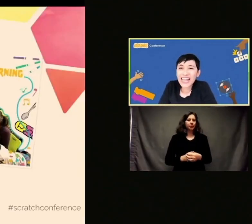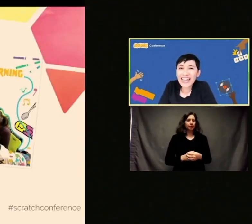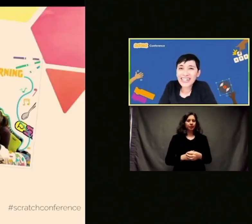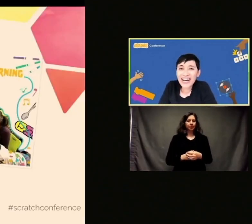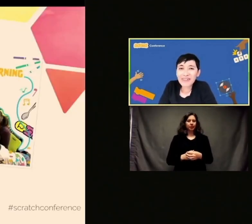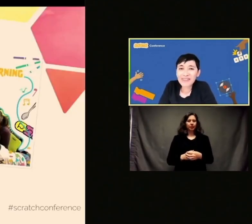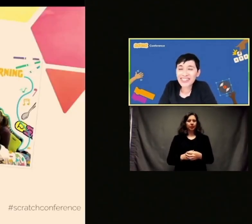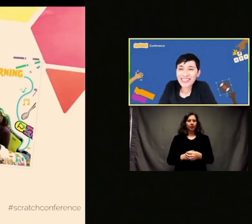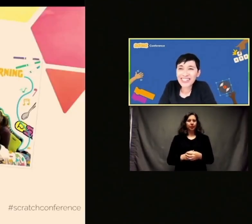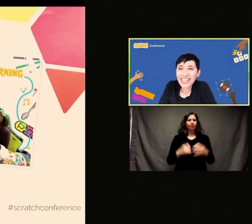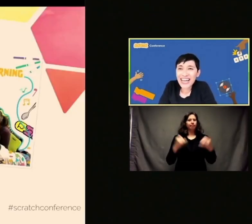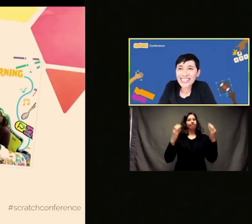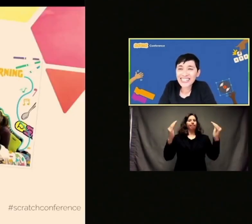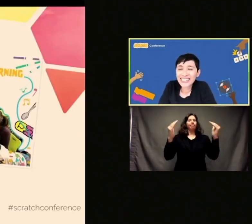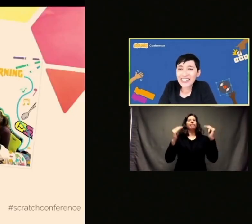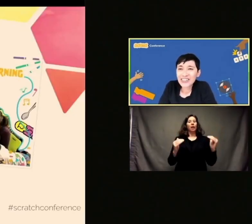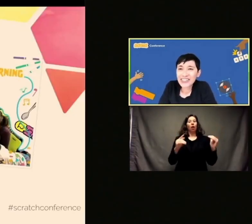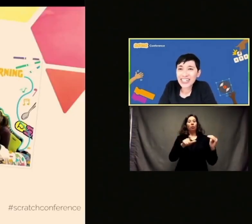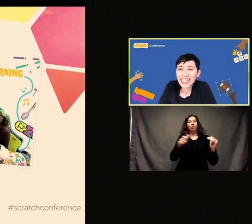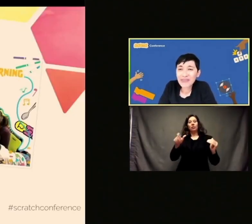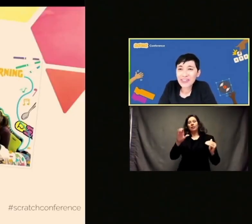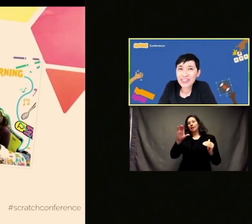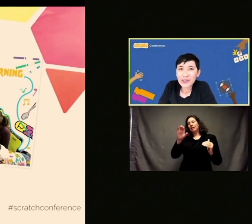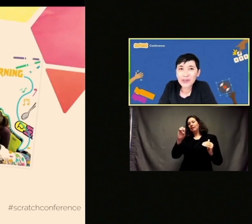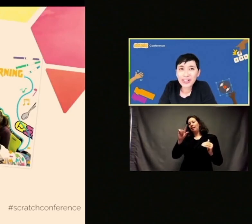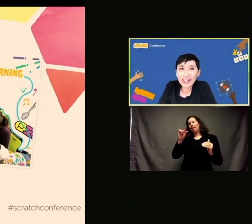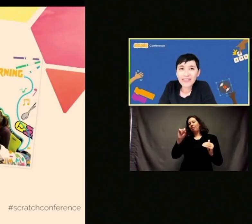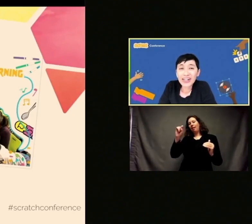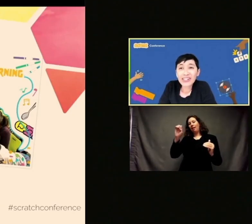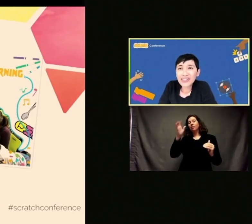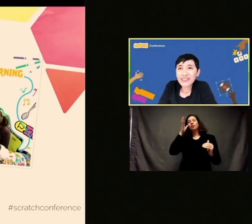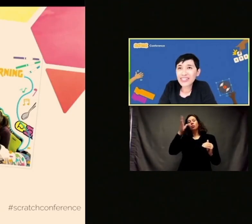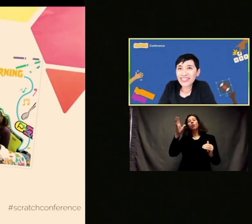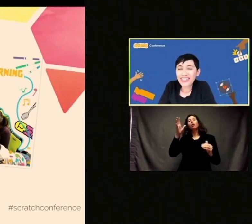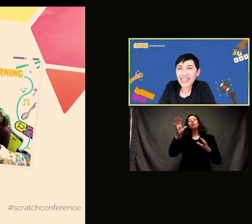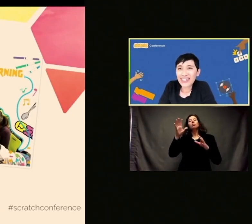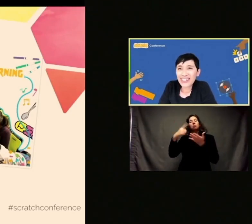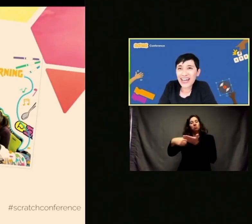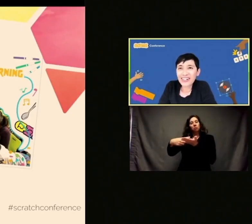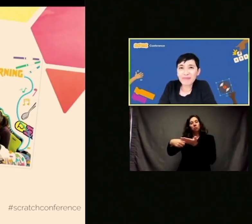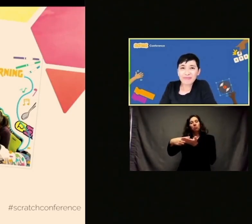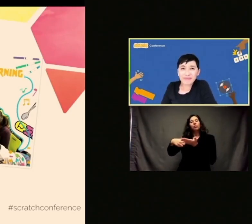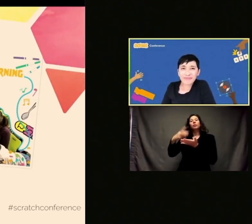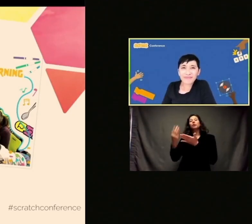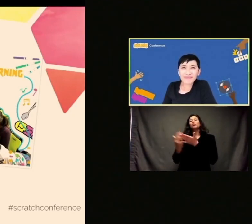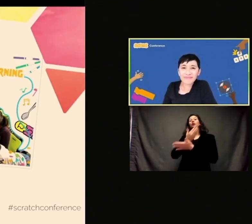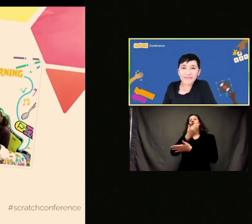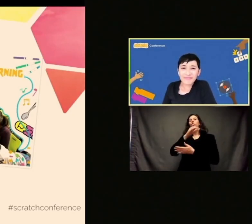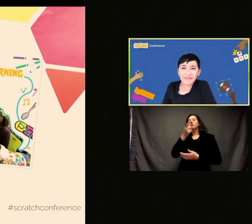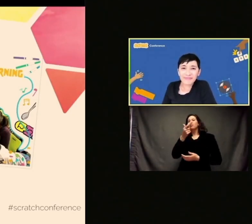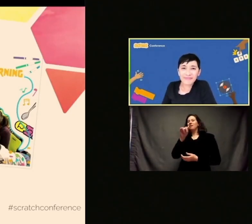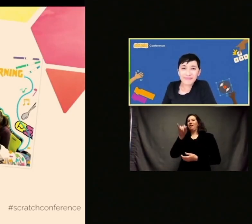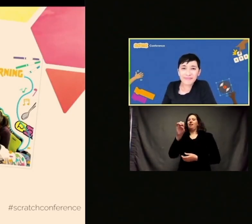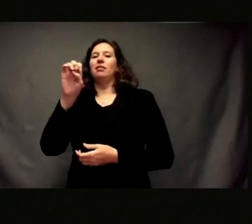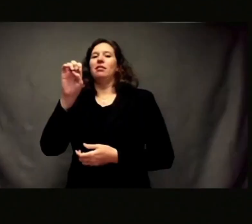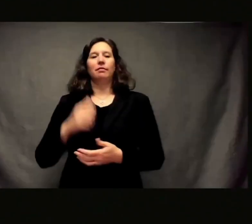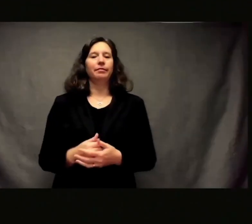Now I'm going to hand it off to Celeste, who's going to give you a tour of our new facilitator guide.